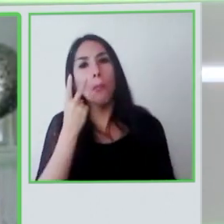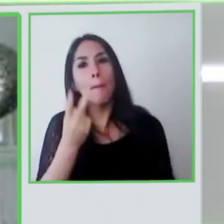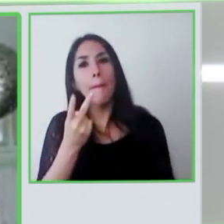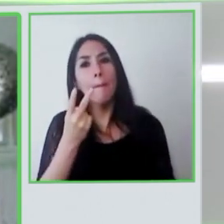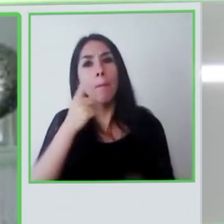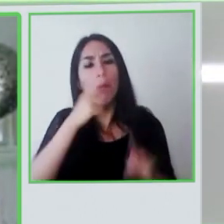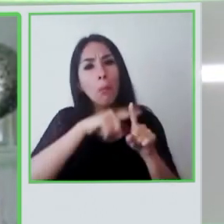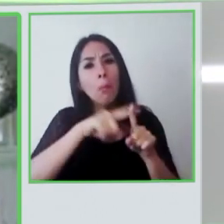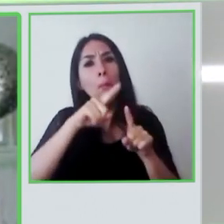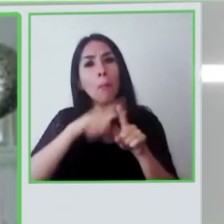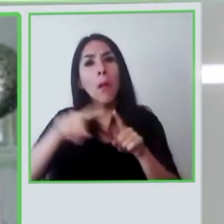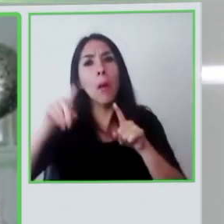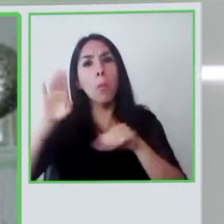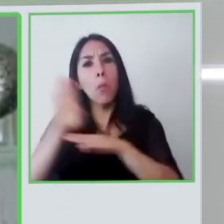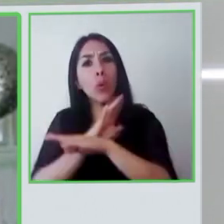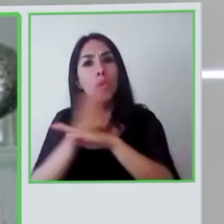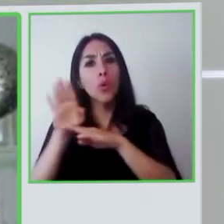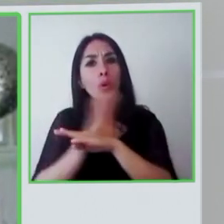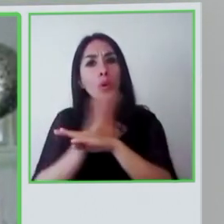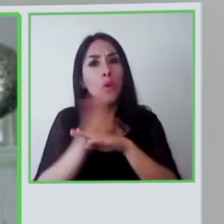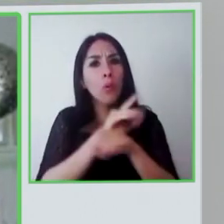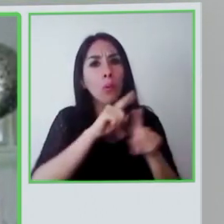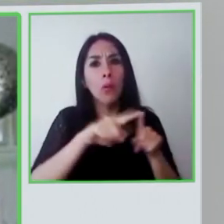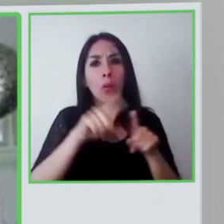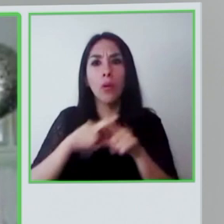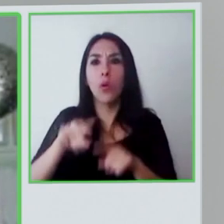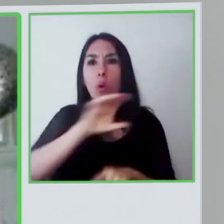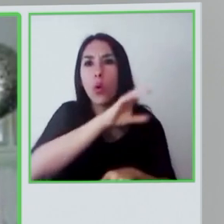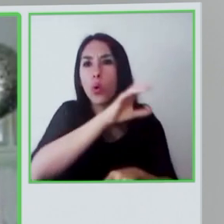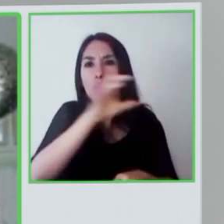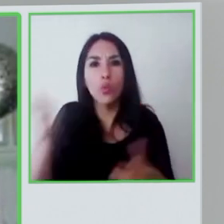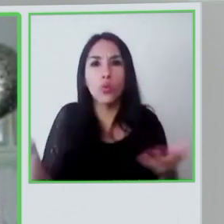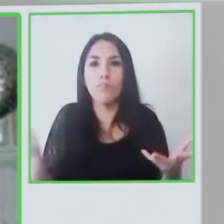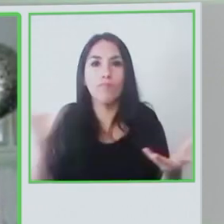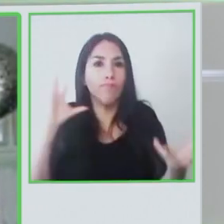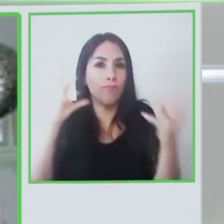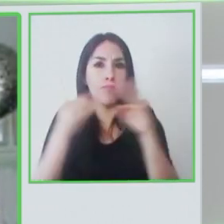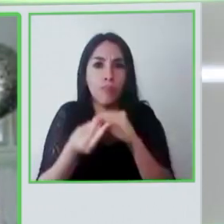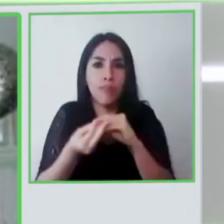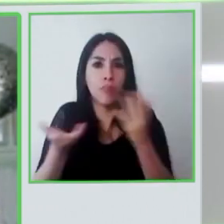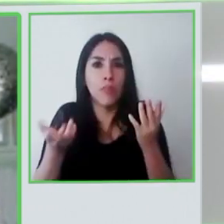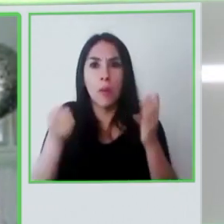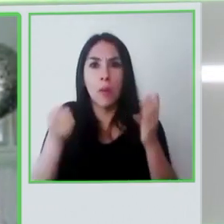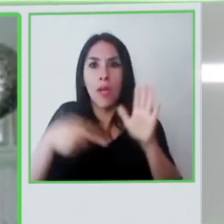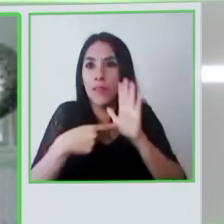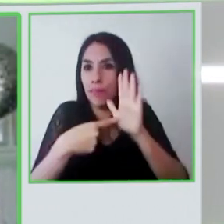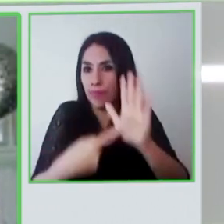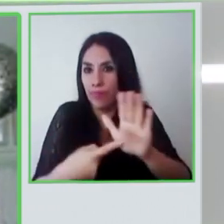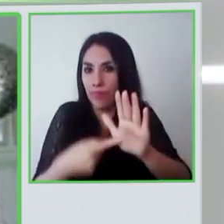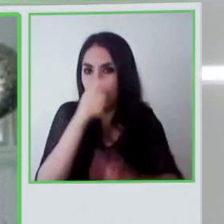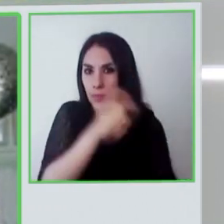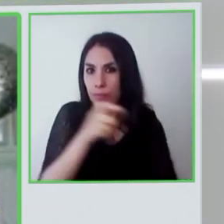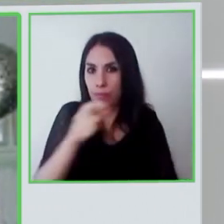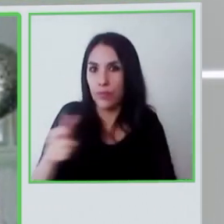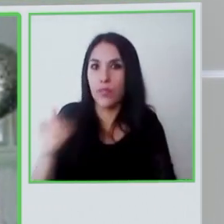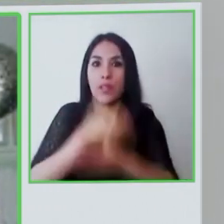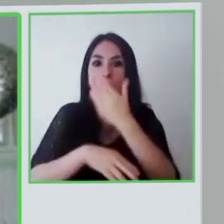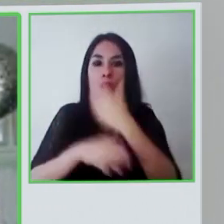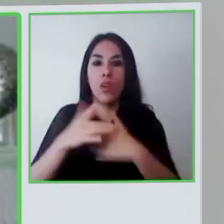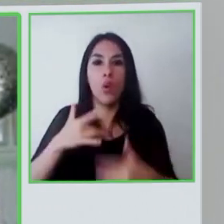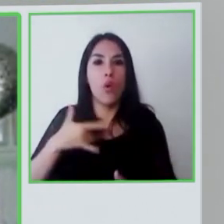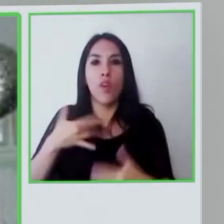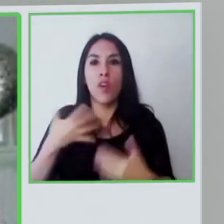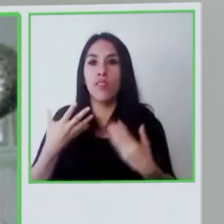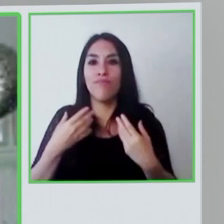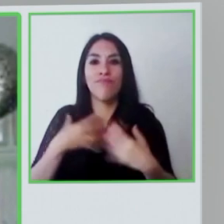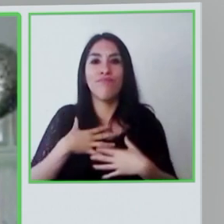and employers are going to notice different organizations, different businesses in different parts of the world. They can be certain that they don't need to be